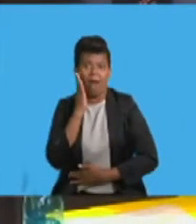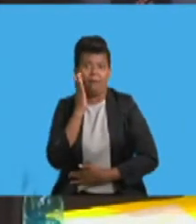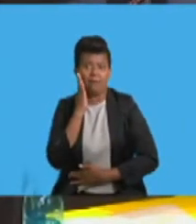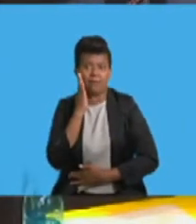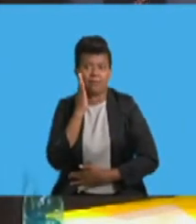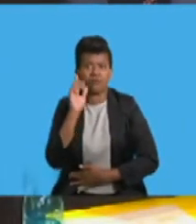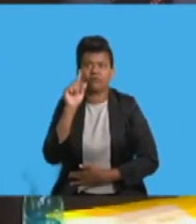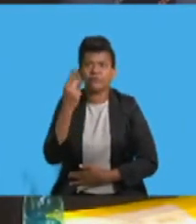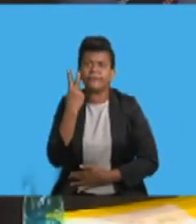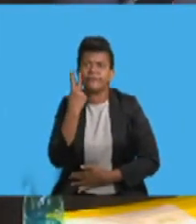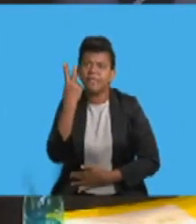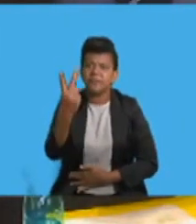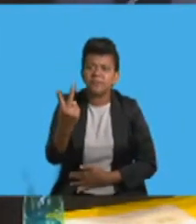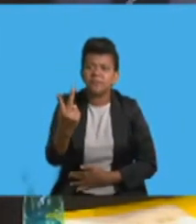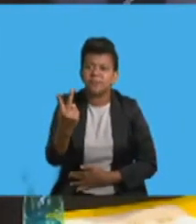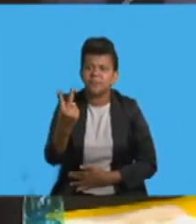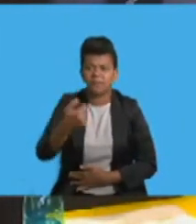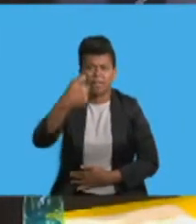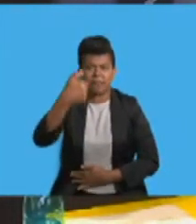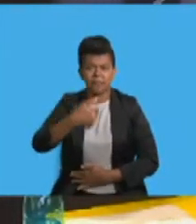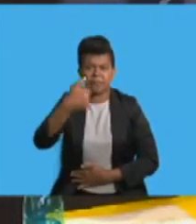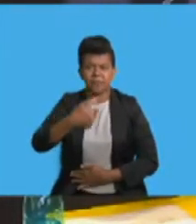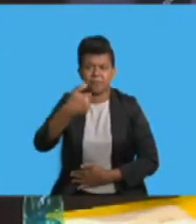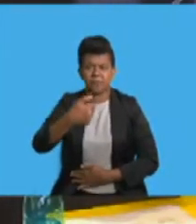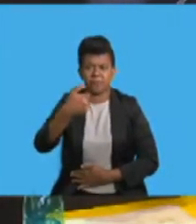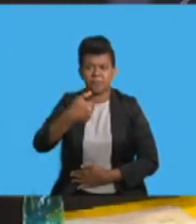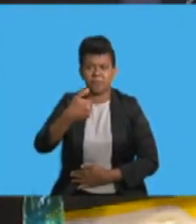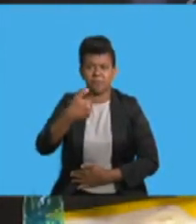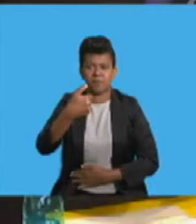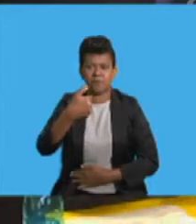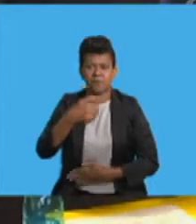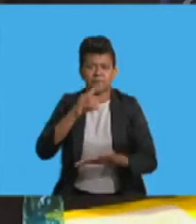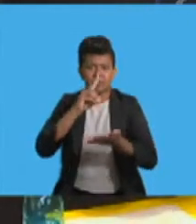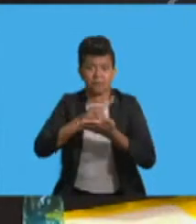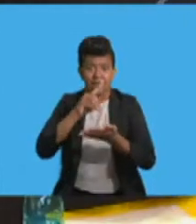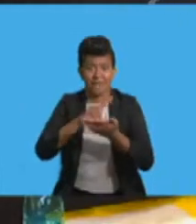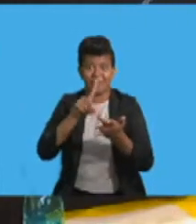on the 16th of January, Honourable Speaker,